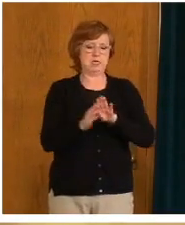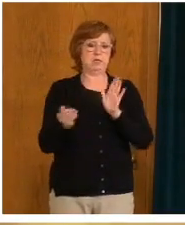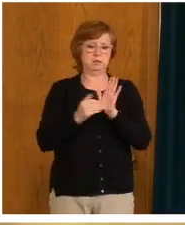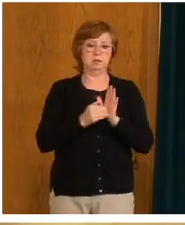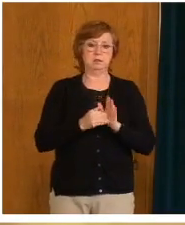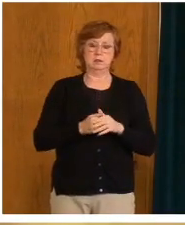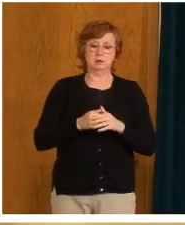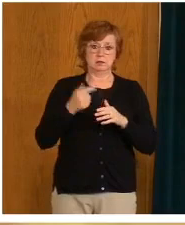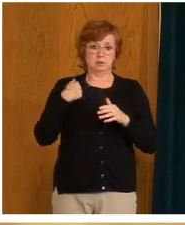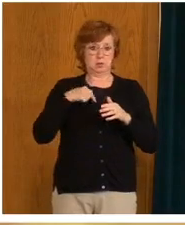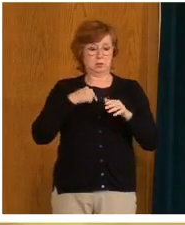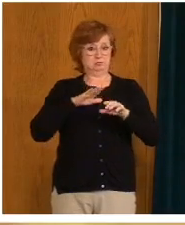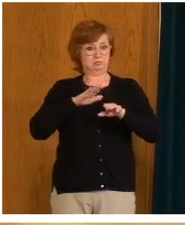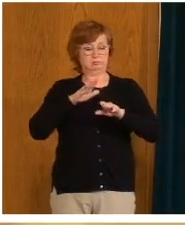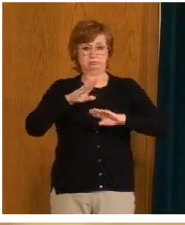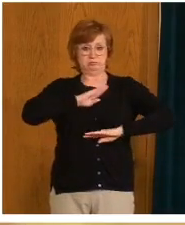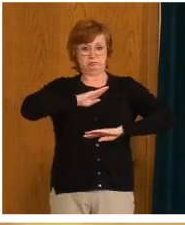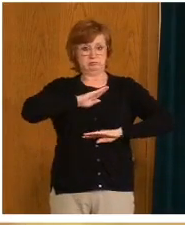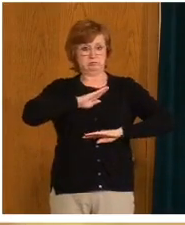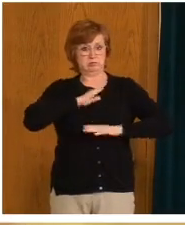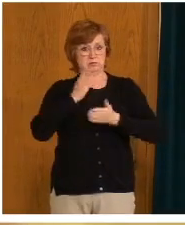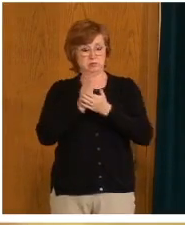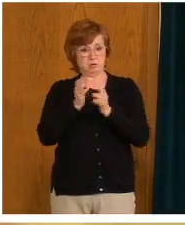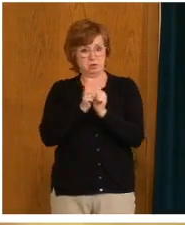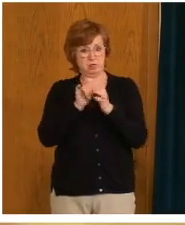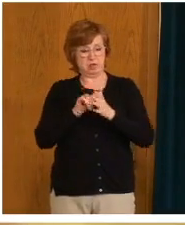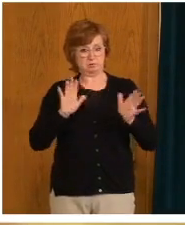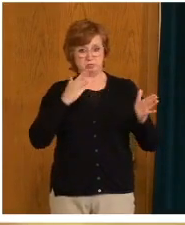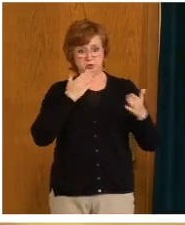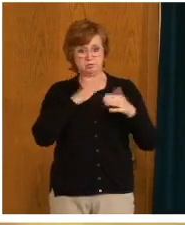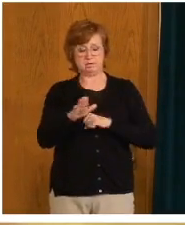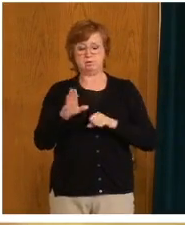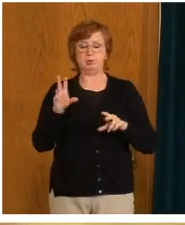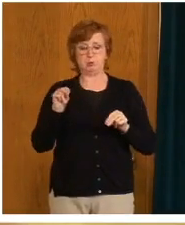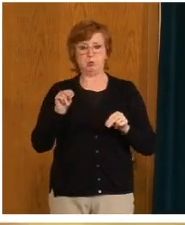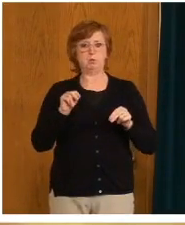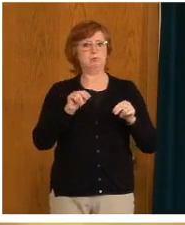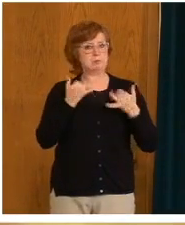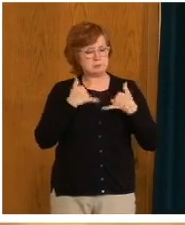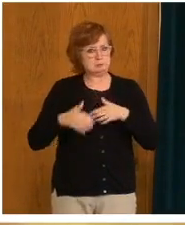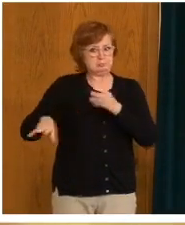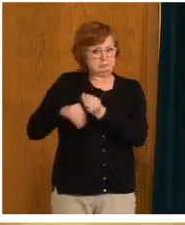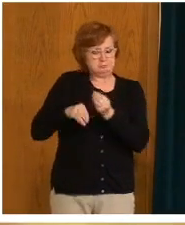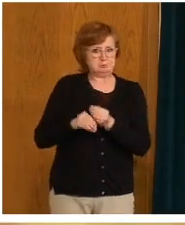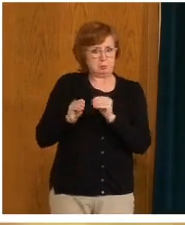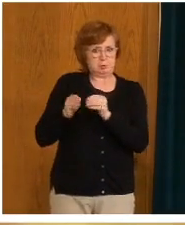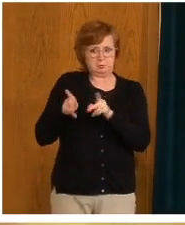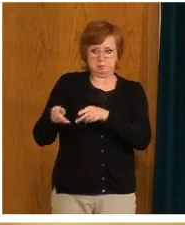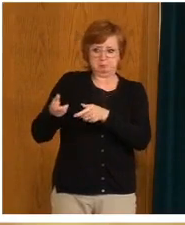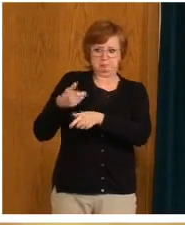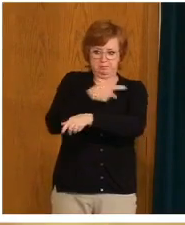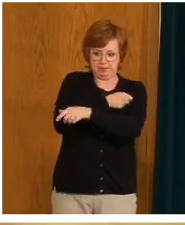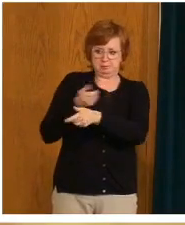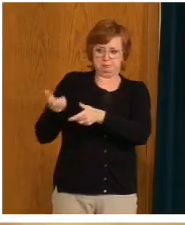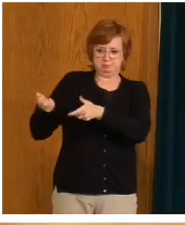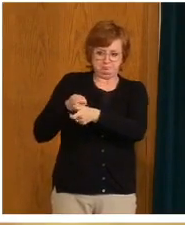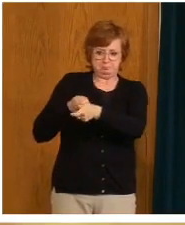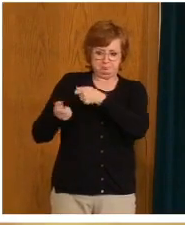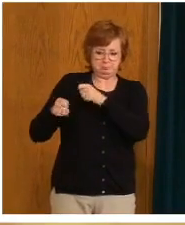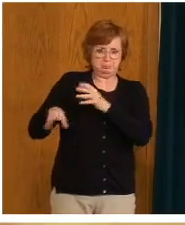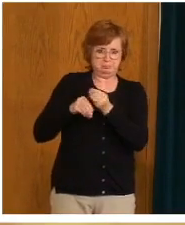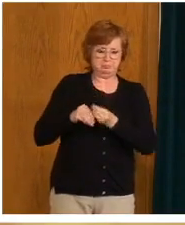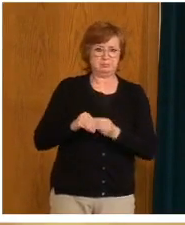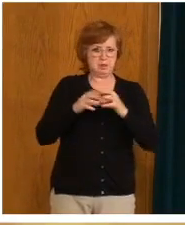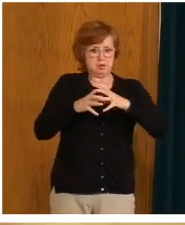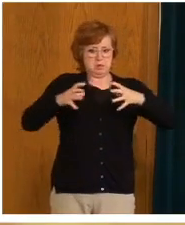many people vaccinated as possible, and we need to make sure then that all of those same Saskatchewan residents go back and receive their second